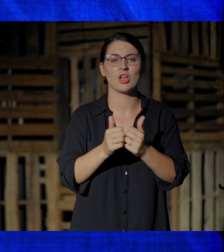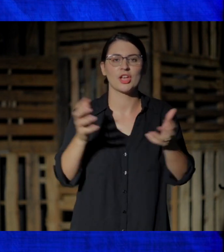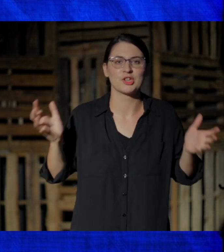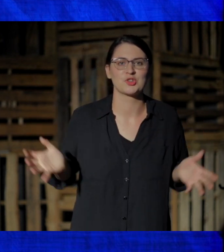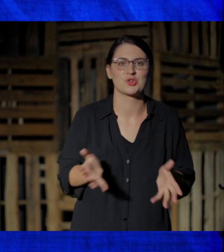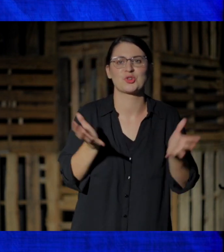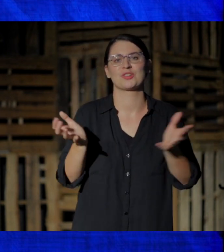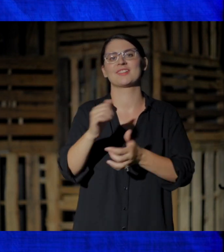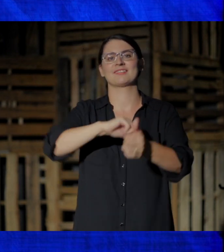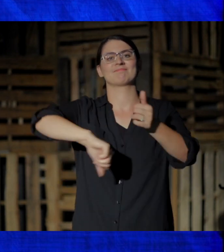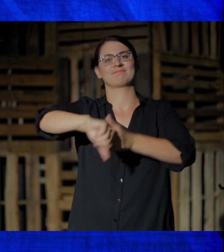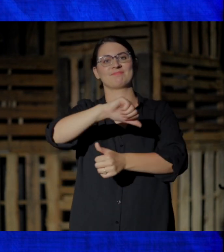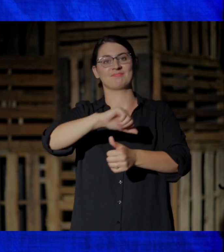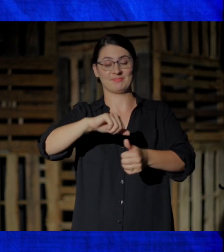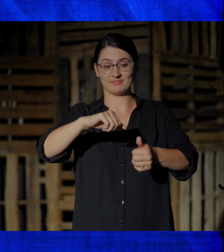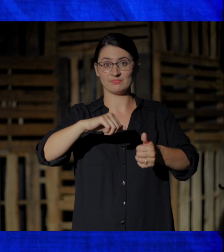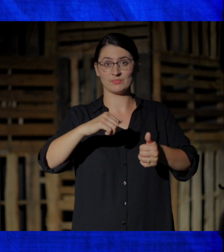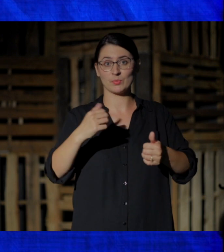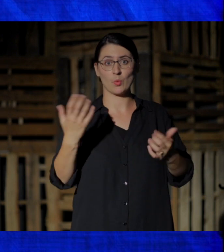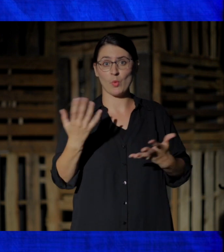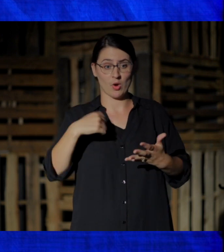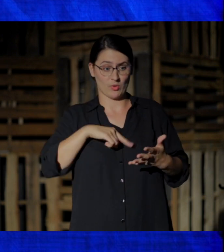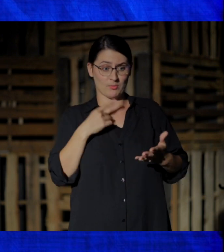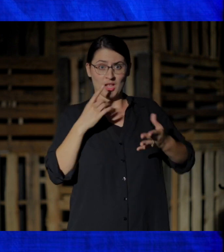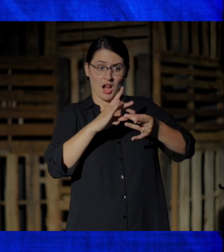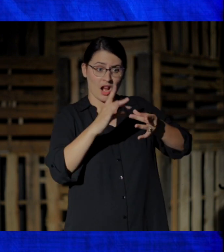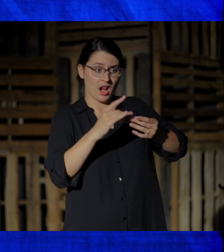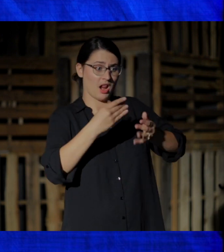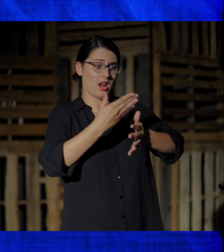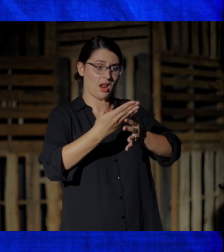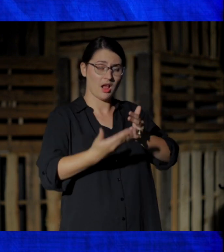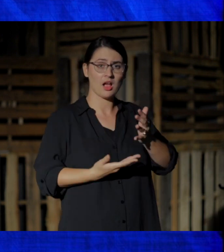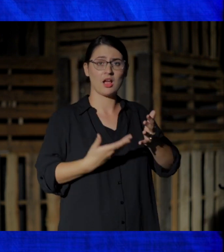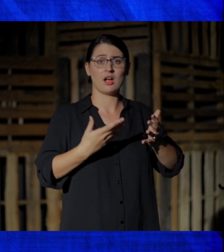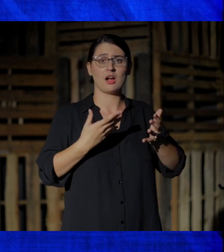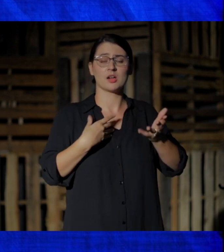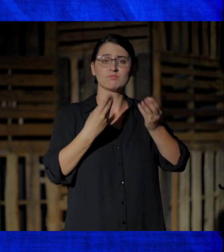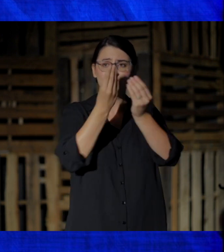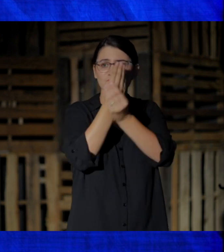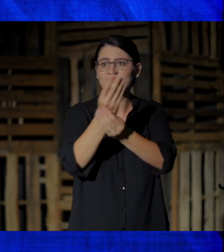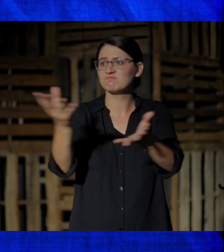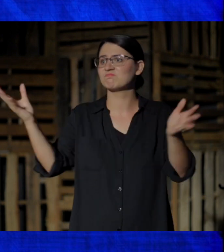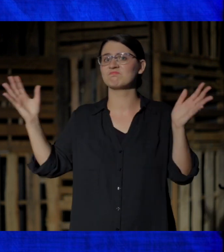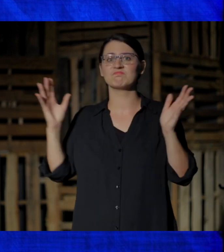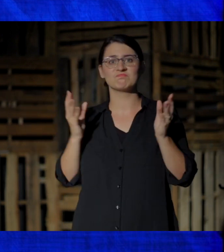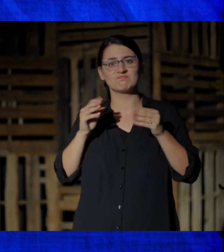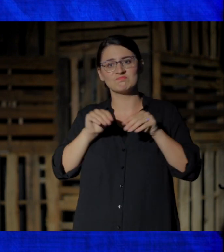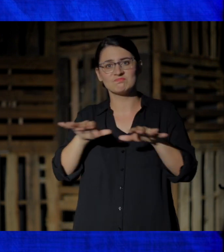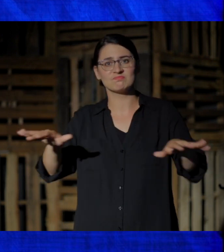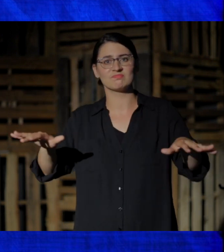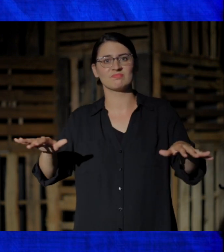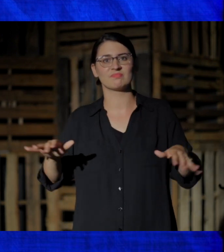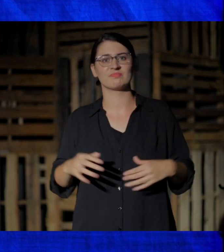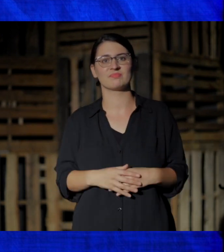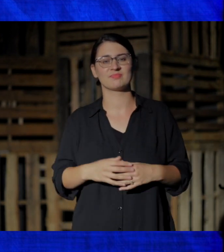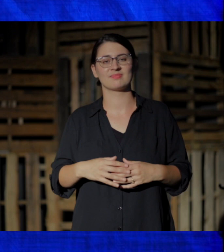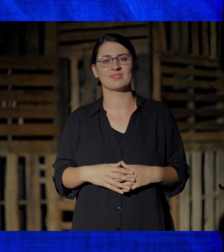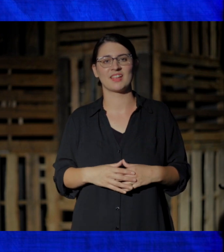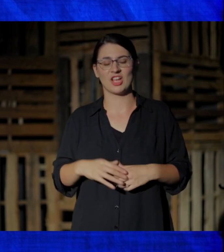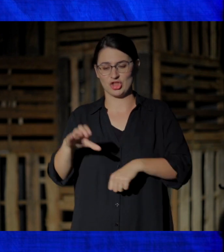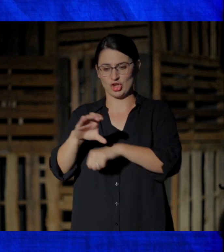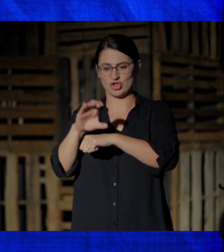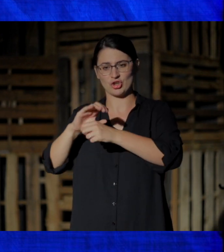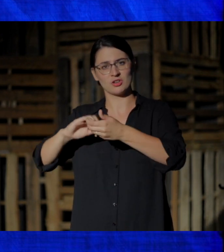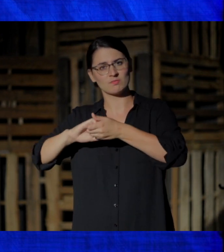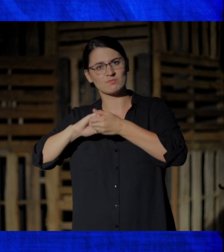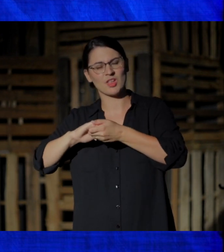The bond of the church is like no other. But sadly, there are few churches in America that have that